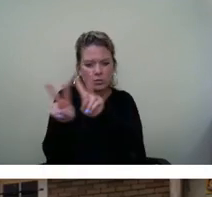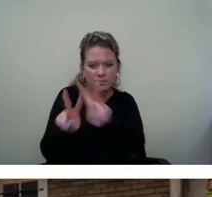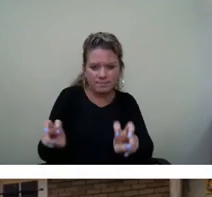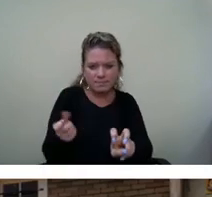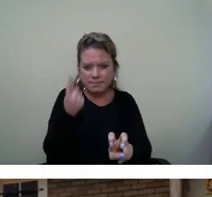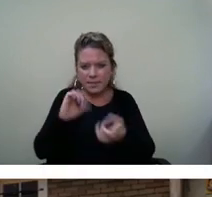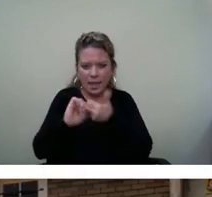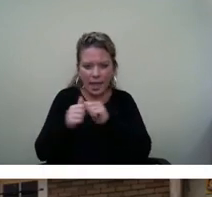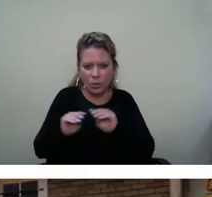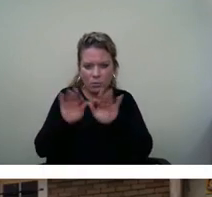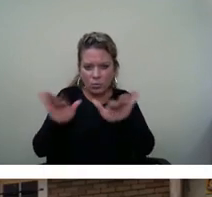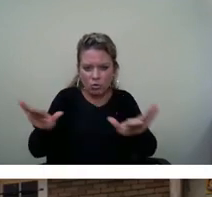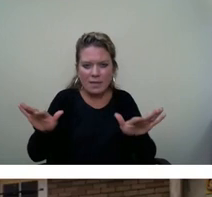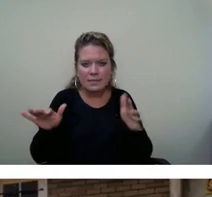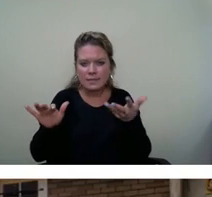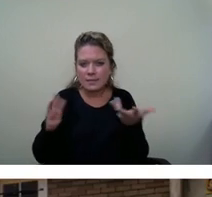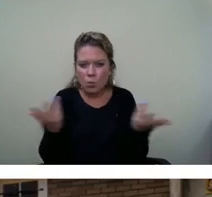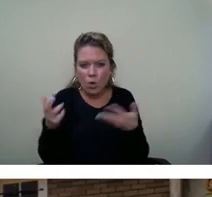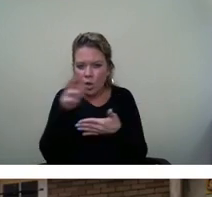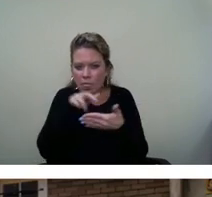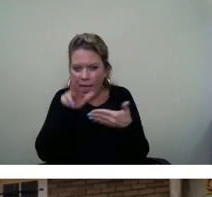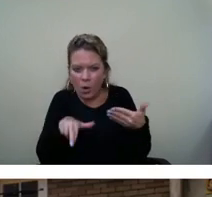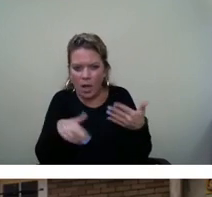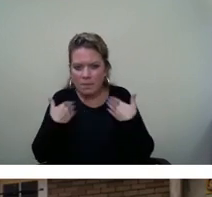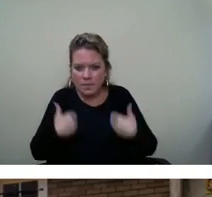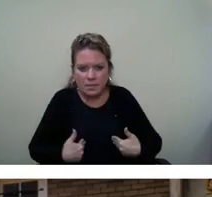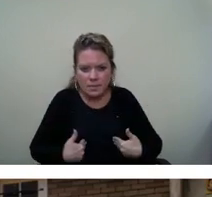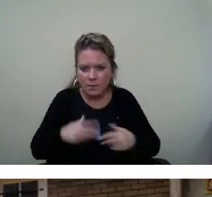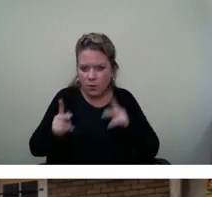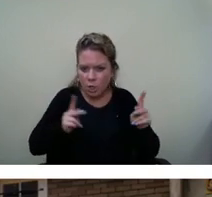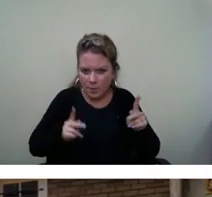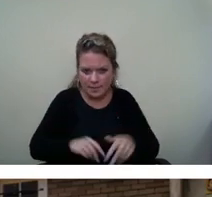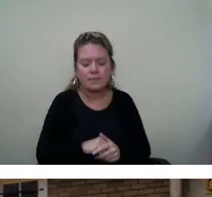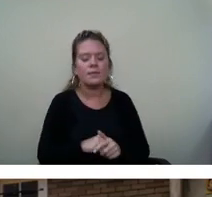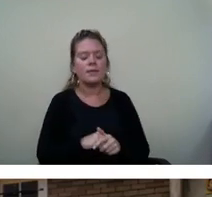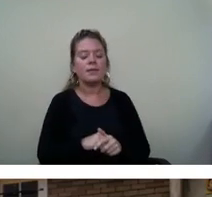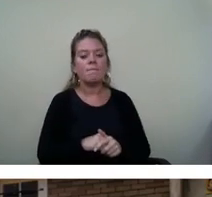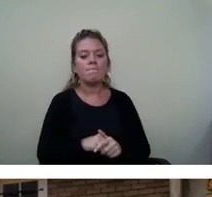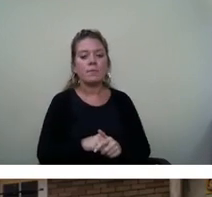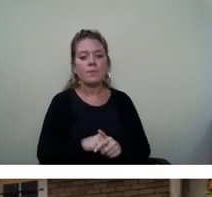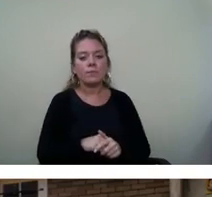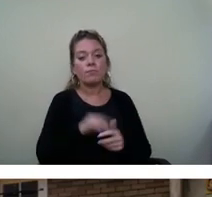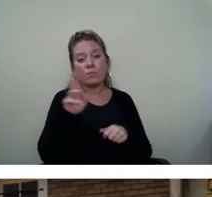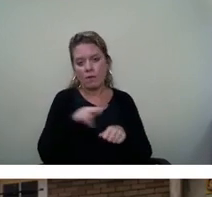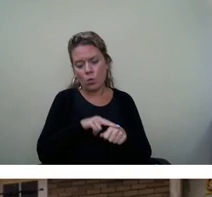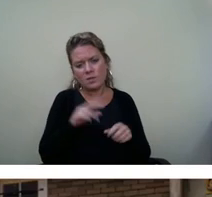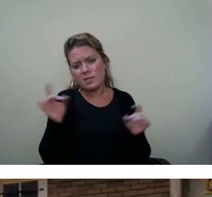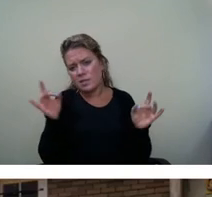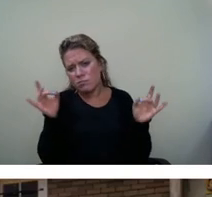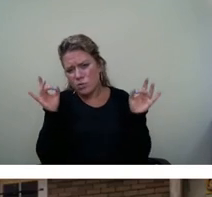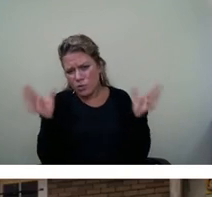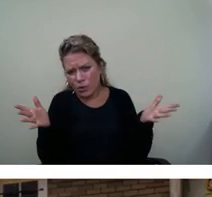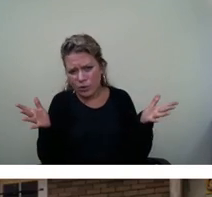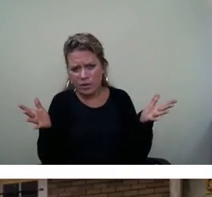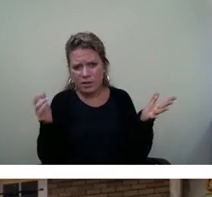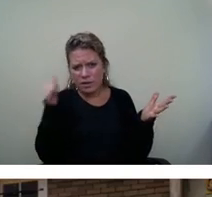and what the outcomes were for humans. Of course, this is absurd